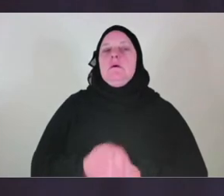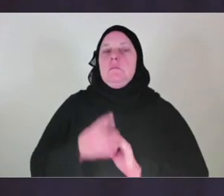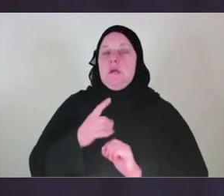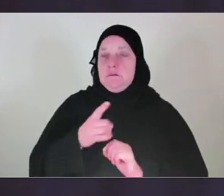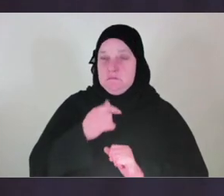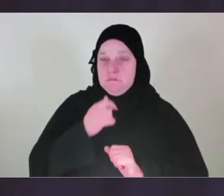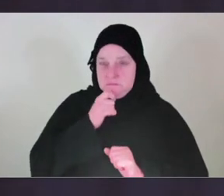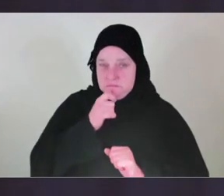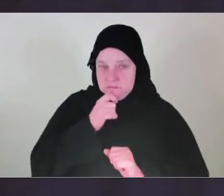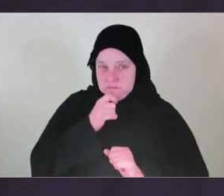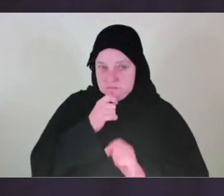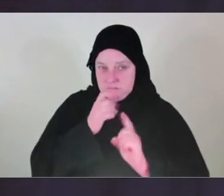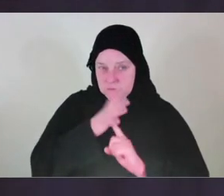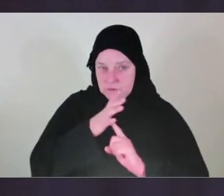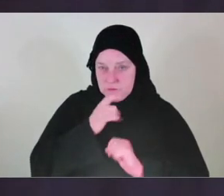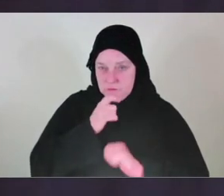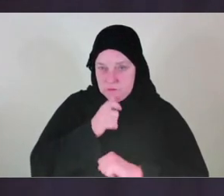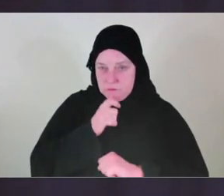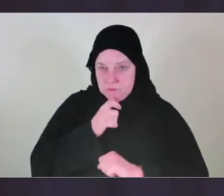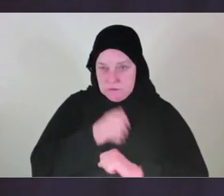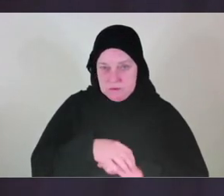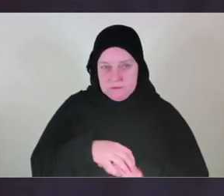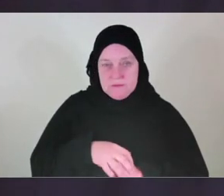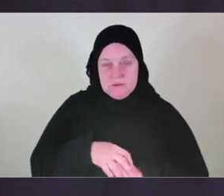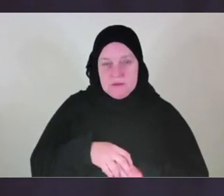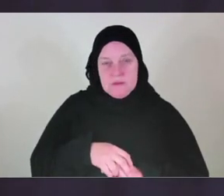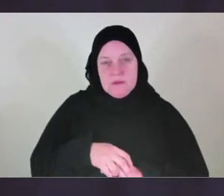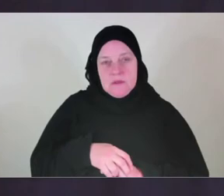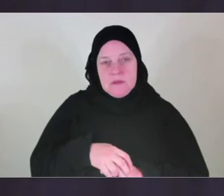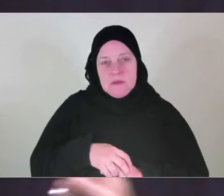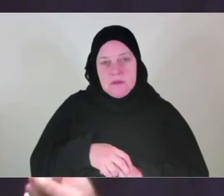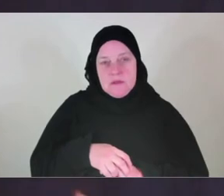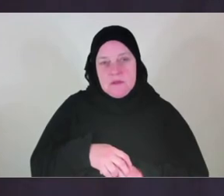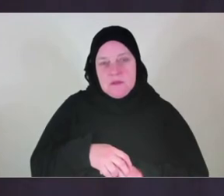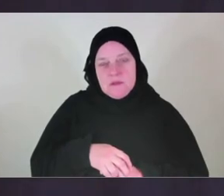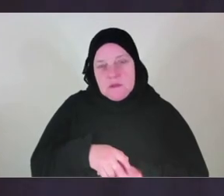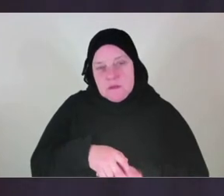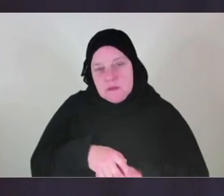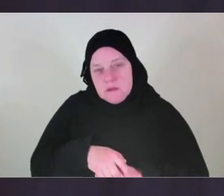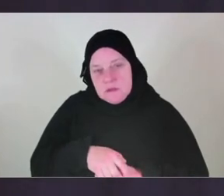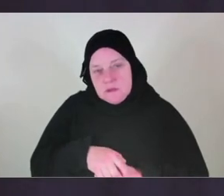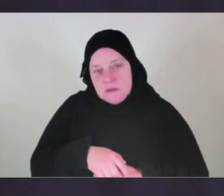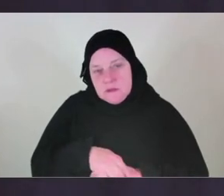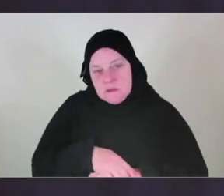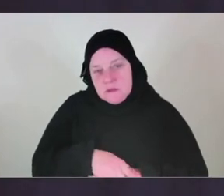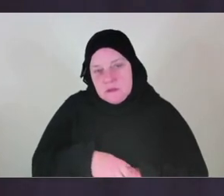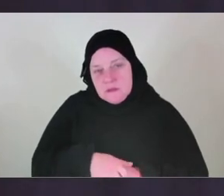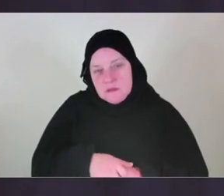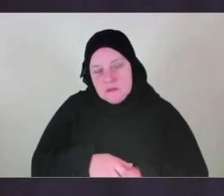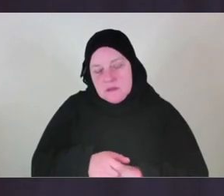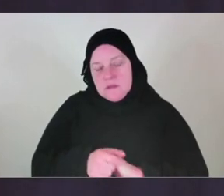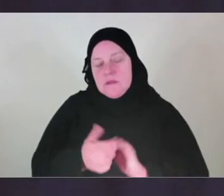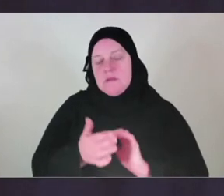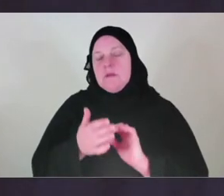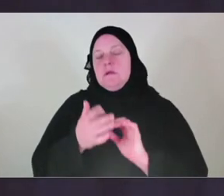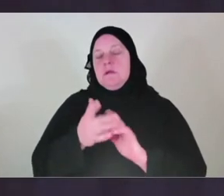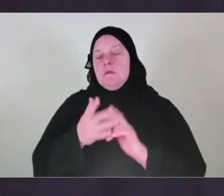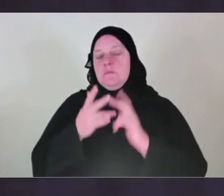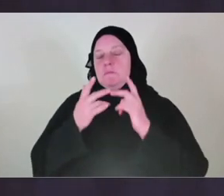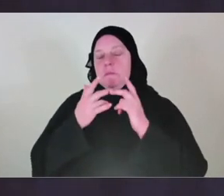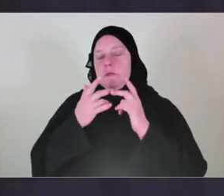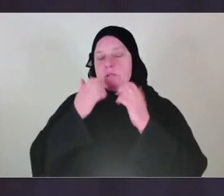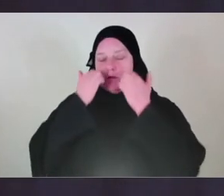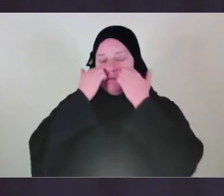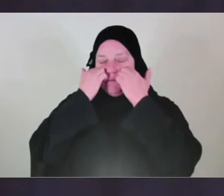this verse proves that Rasulullah received his nubuwa before anyone else, before any other